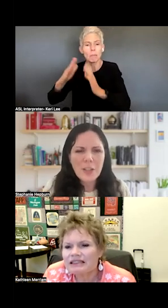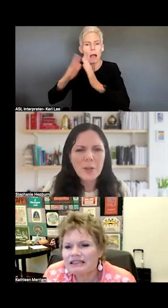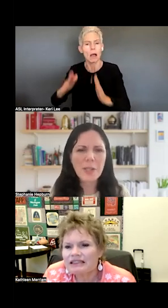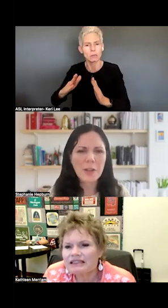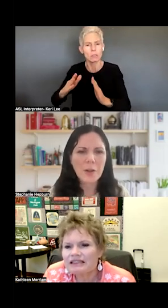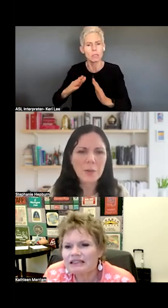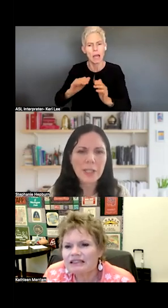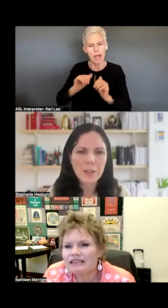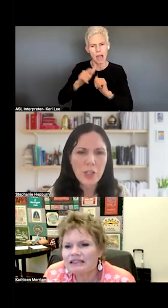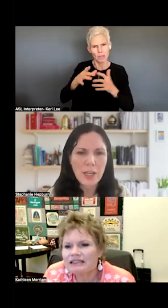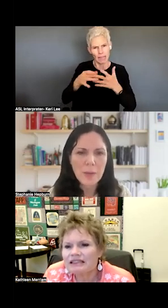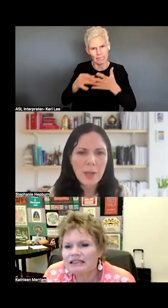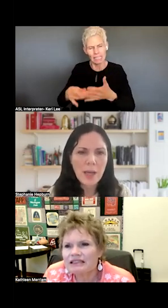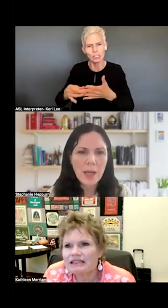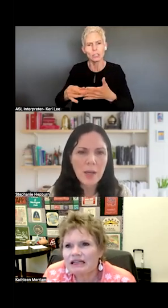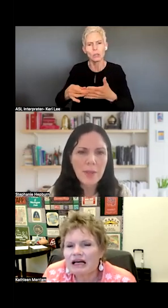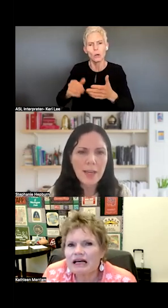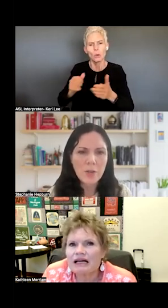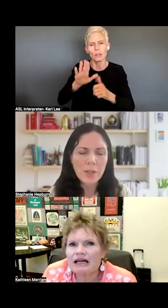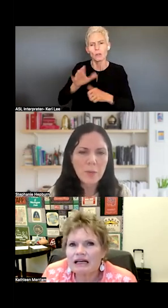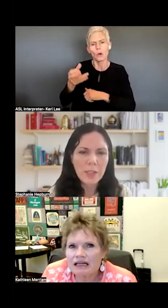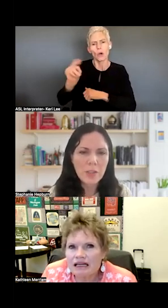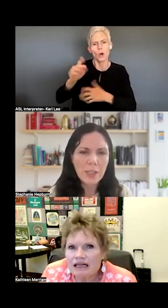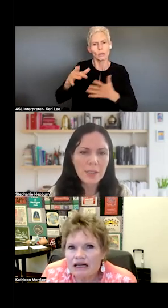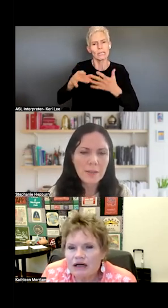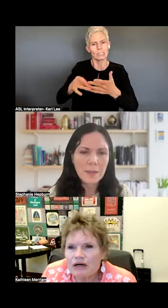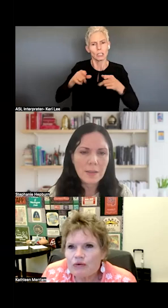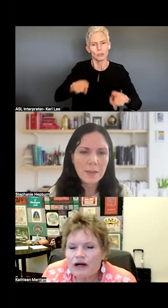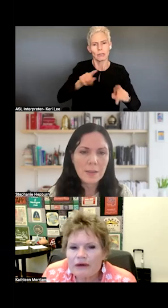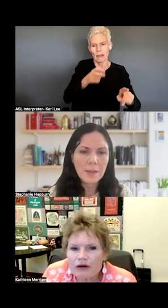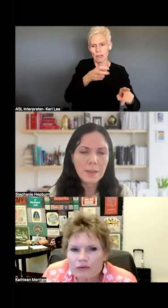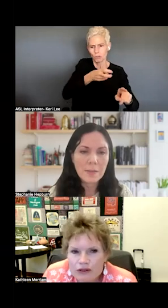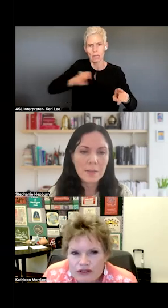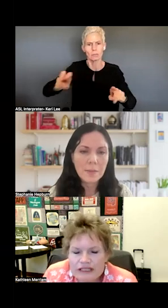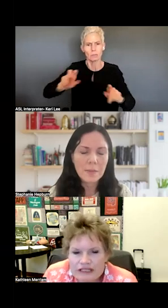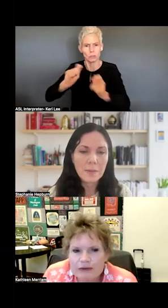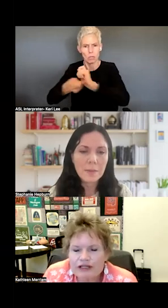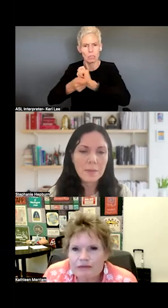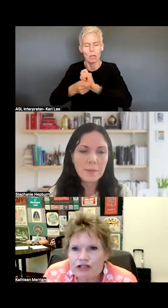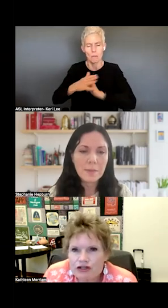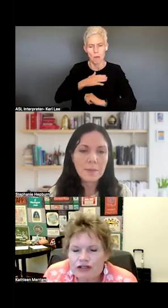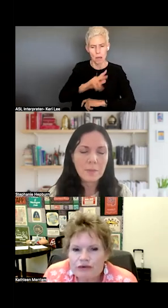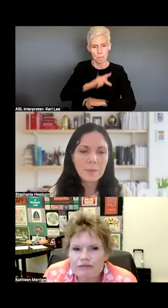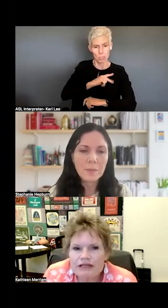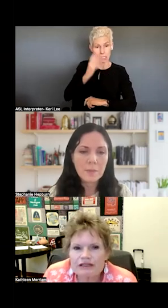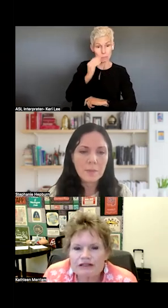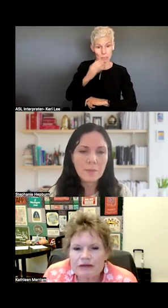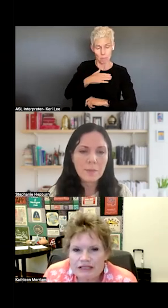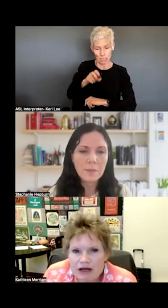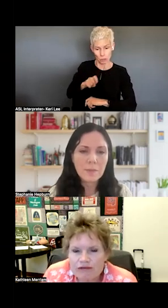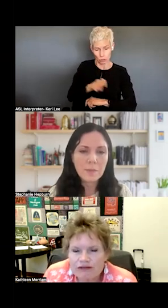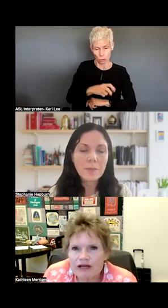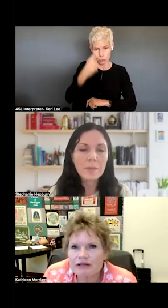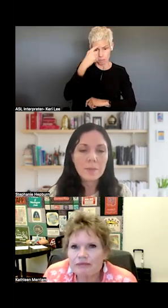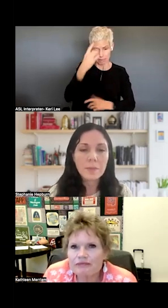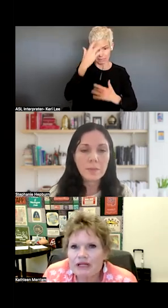lead you in your own leadership in that transformation? Well, my own personal experience, my journey with mental illness